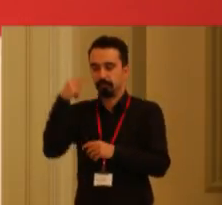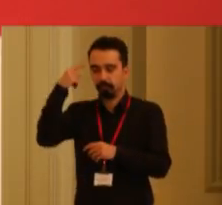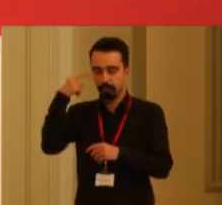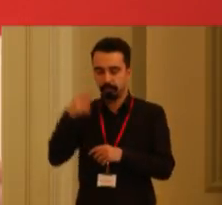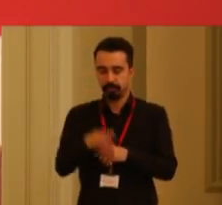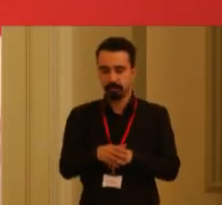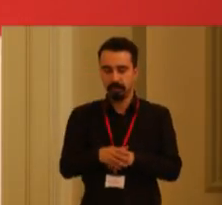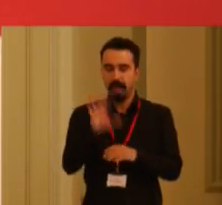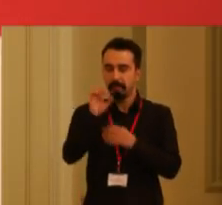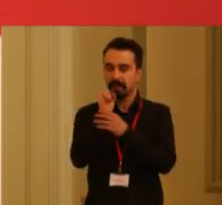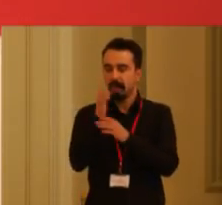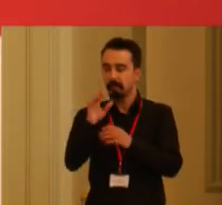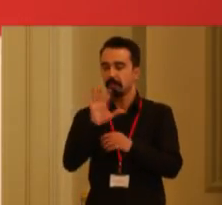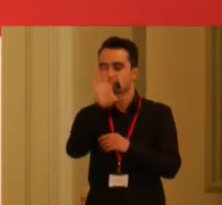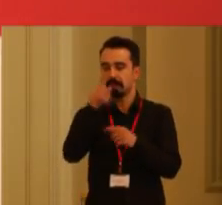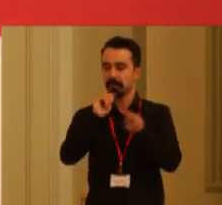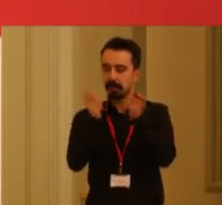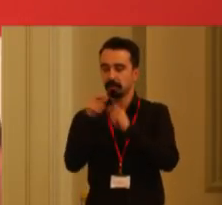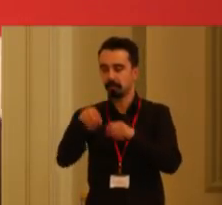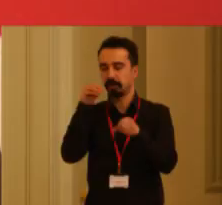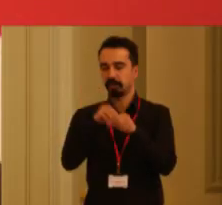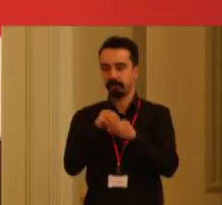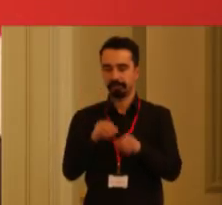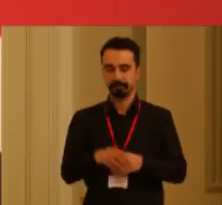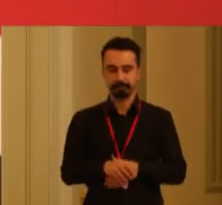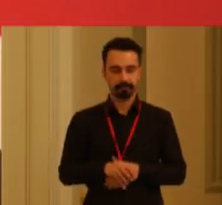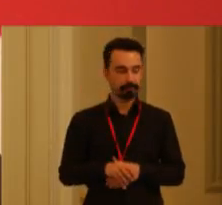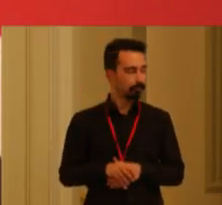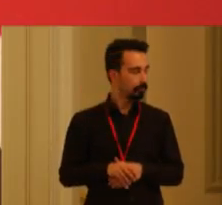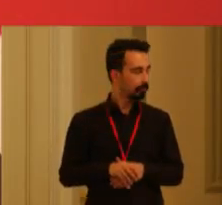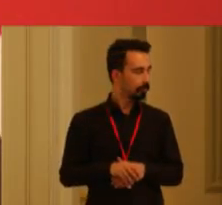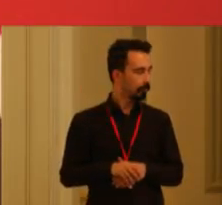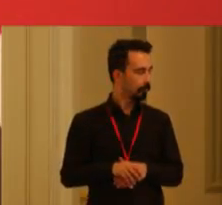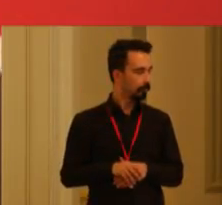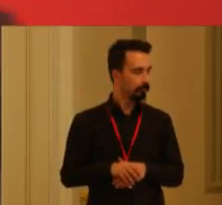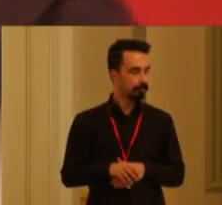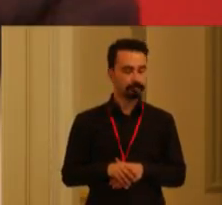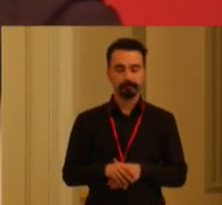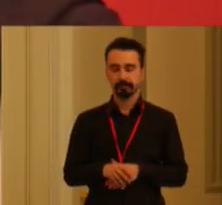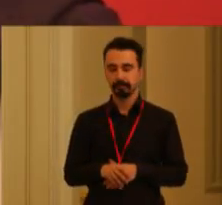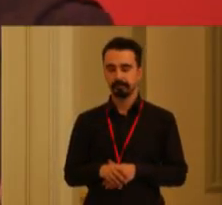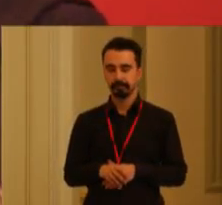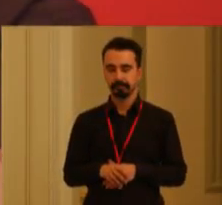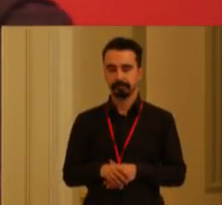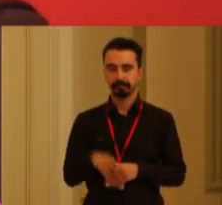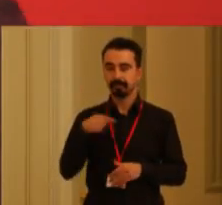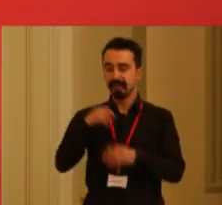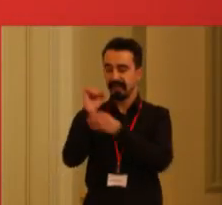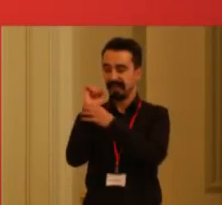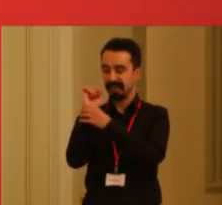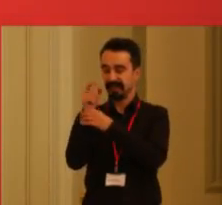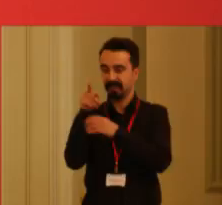build pools and resources, including arts and social transformation, that all can basically, so long